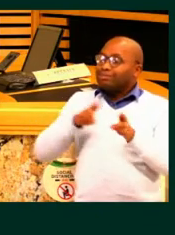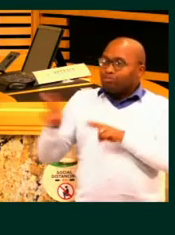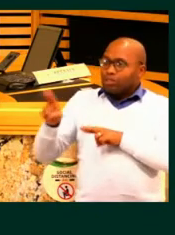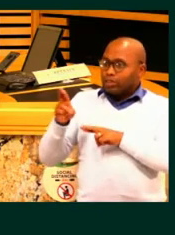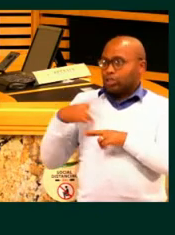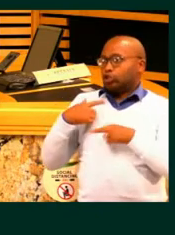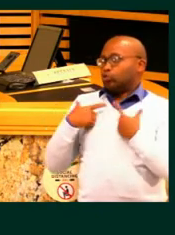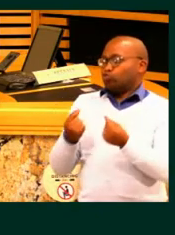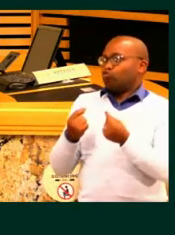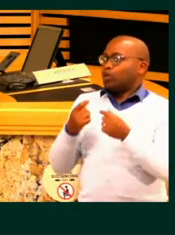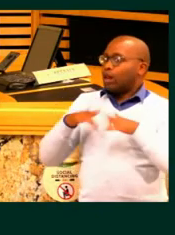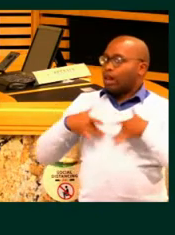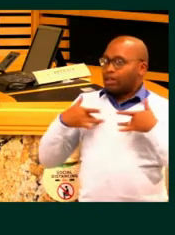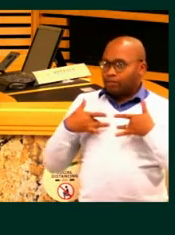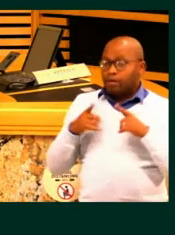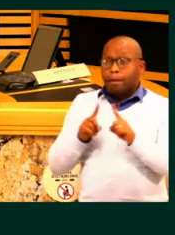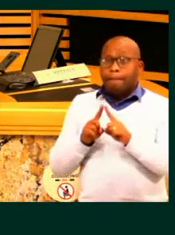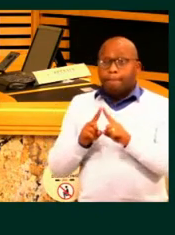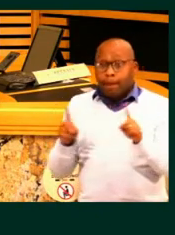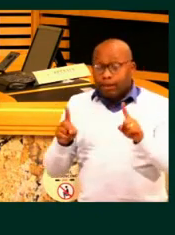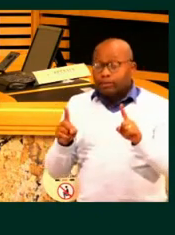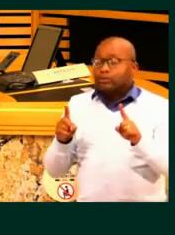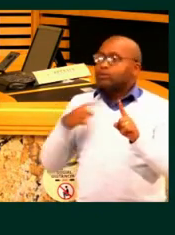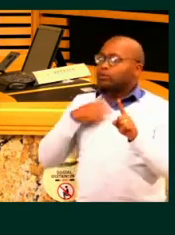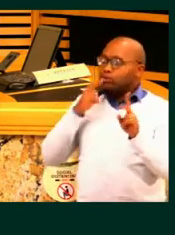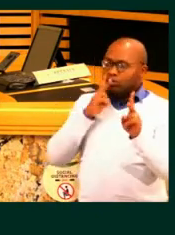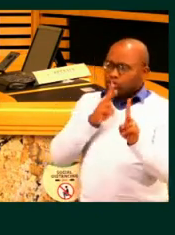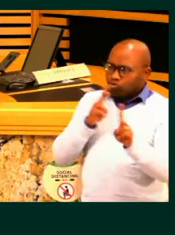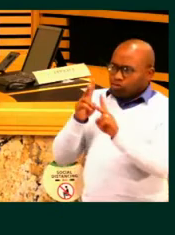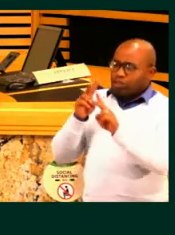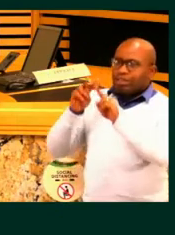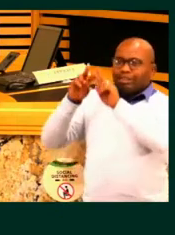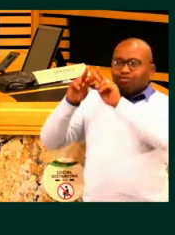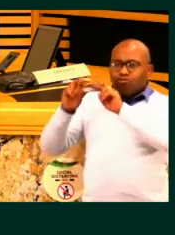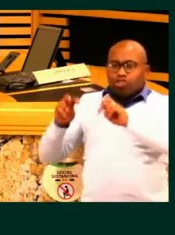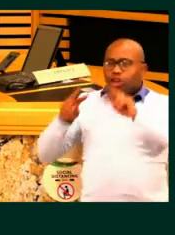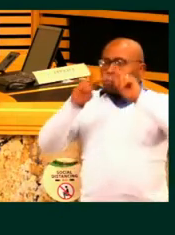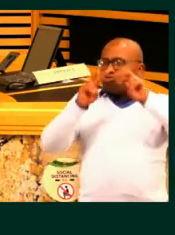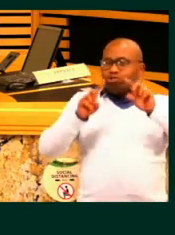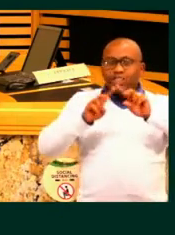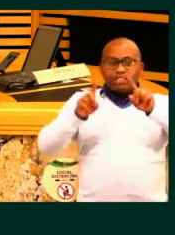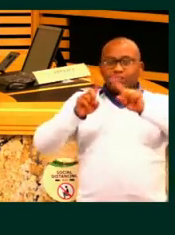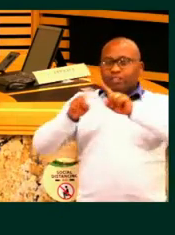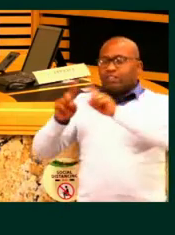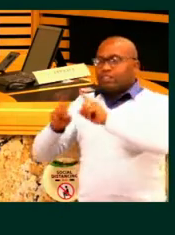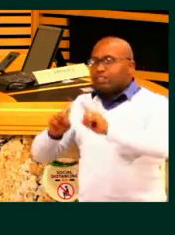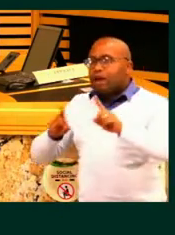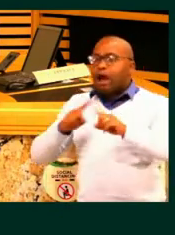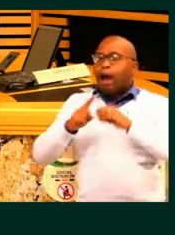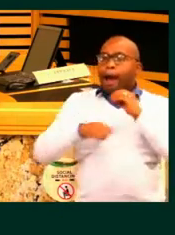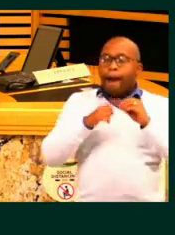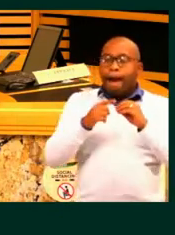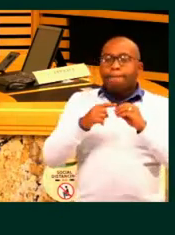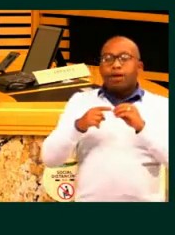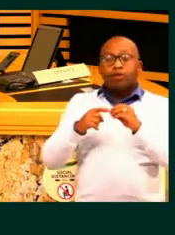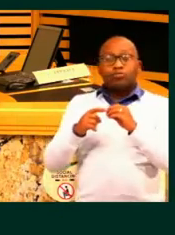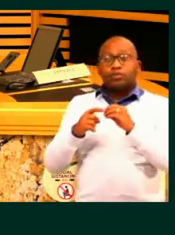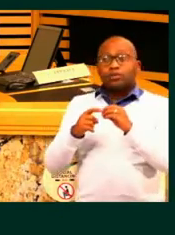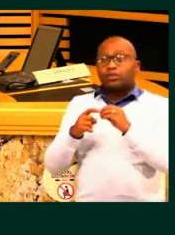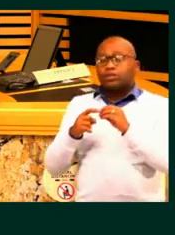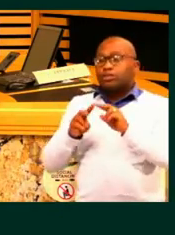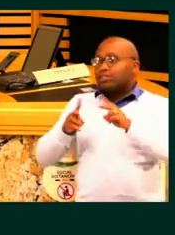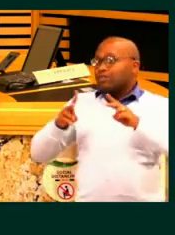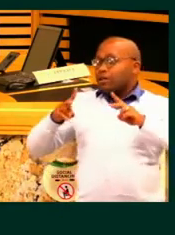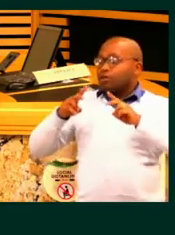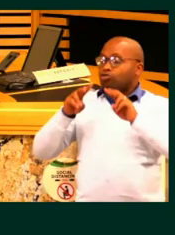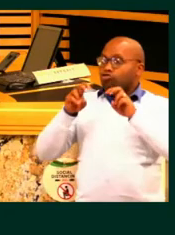members according to the research conducted despite legislation on diversity in workplace disabled people still still do